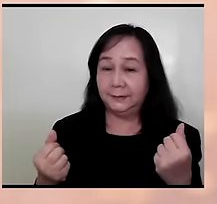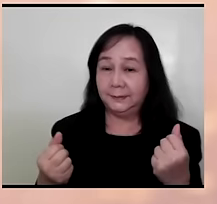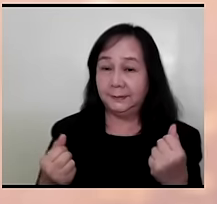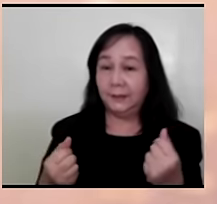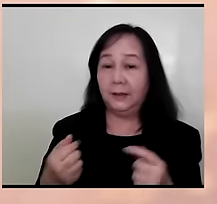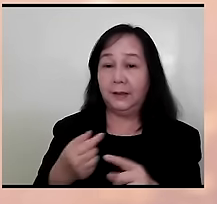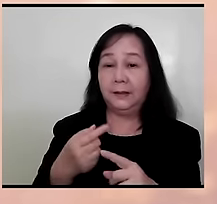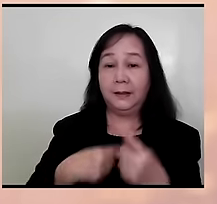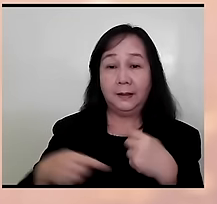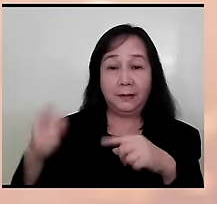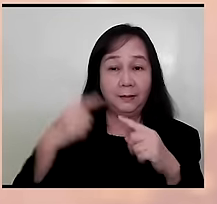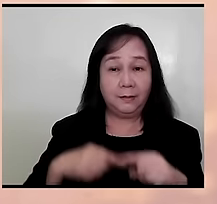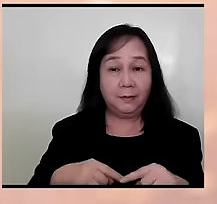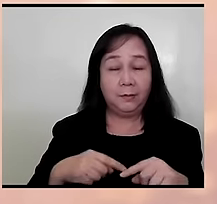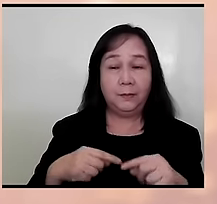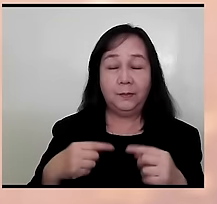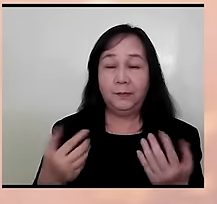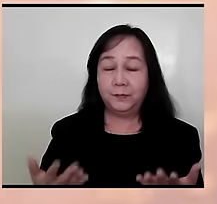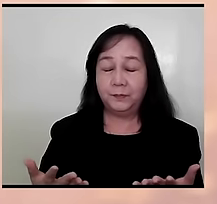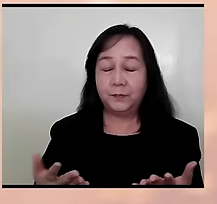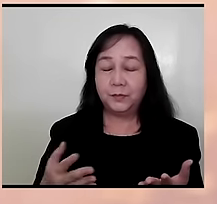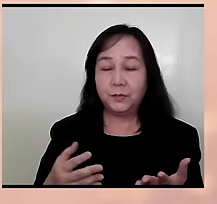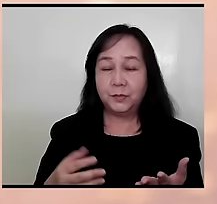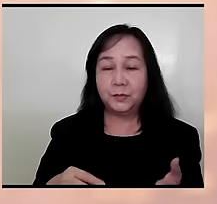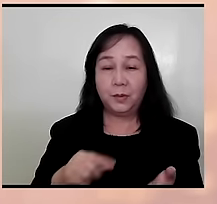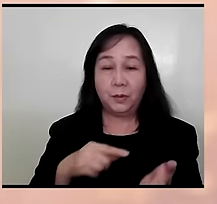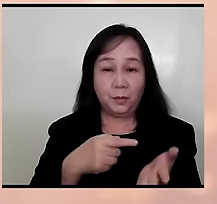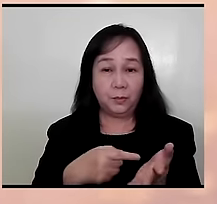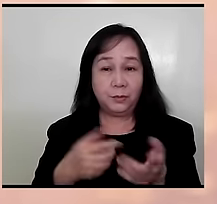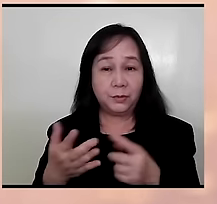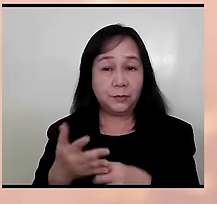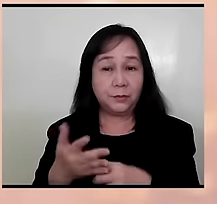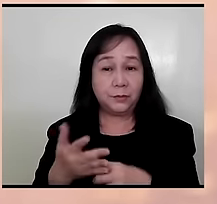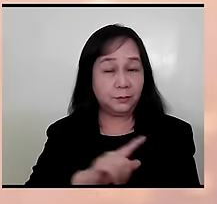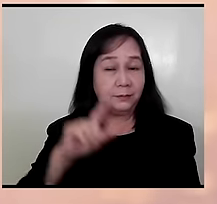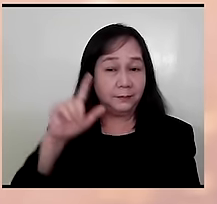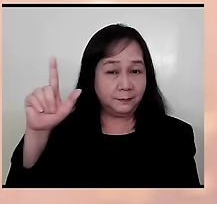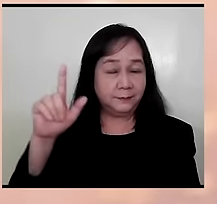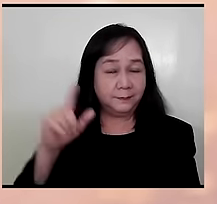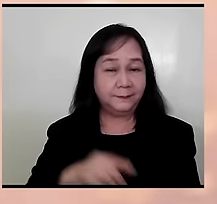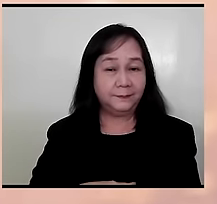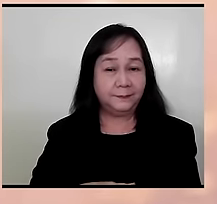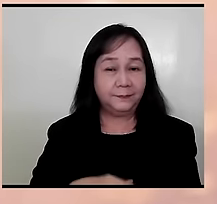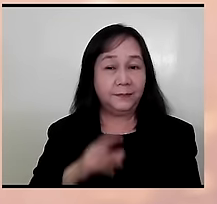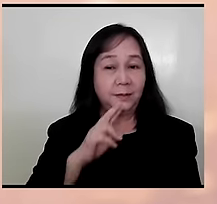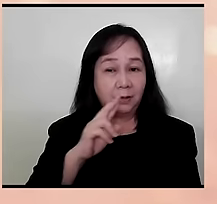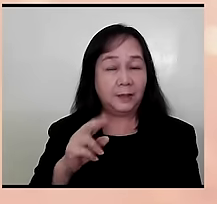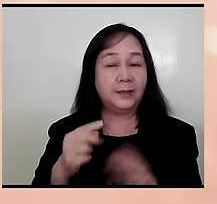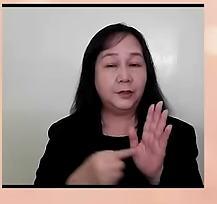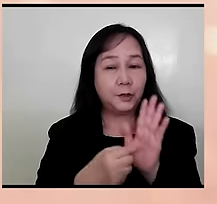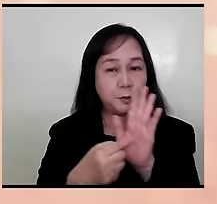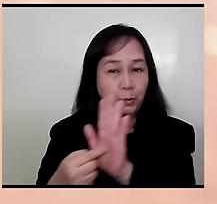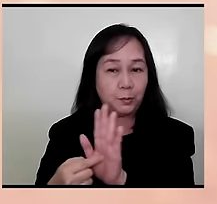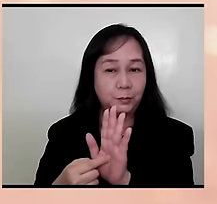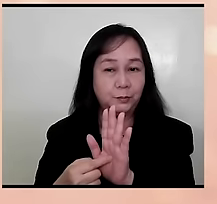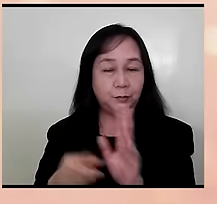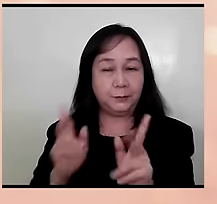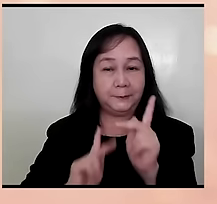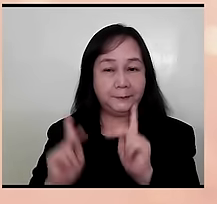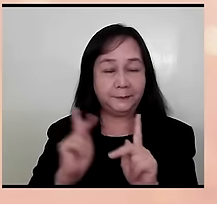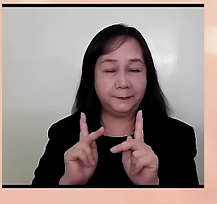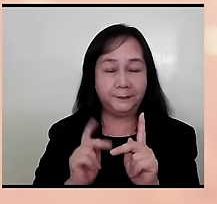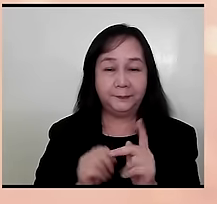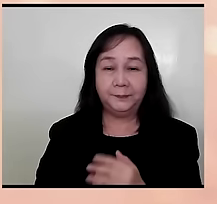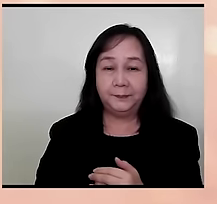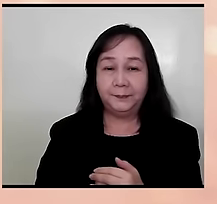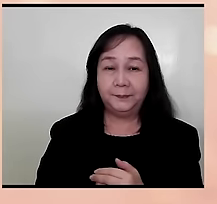when the wounds of the Lord are shown to people. Monsignor